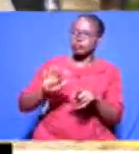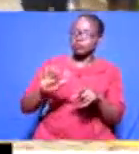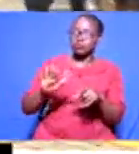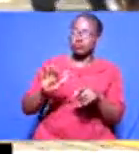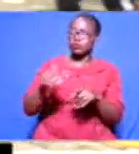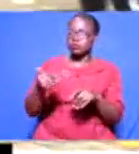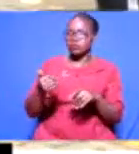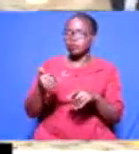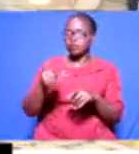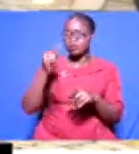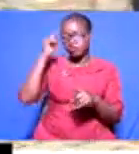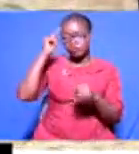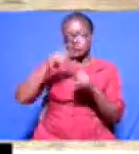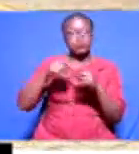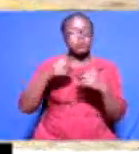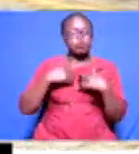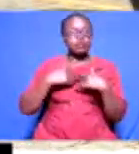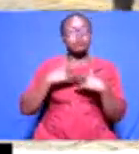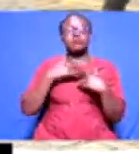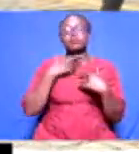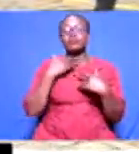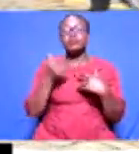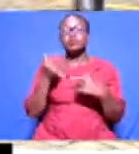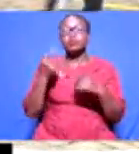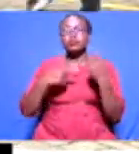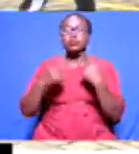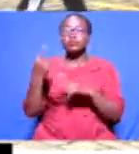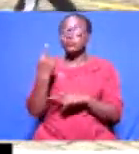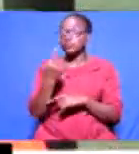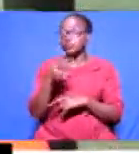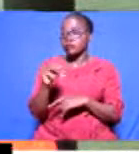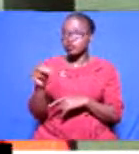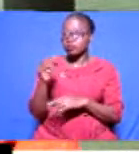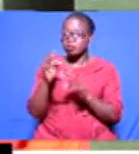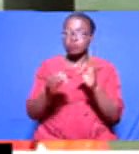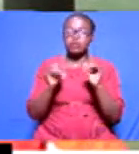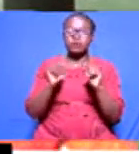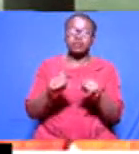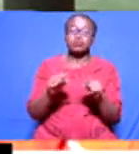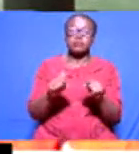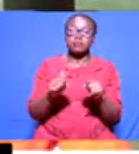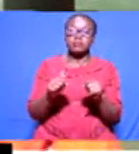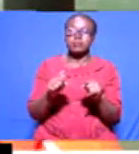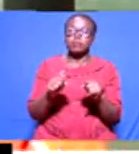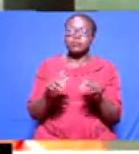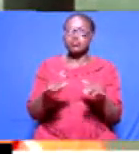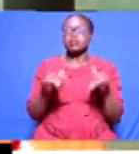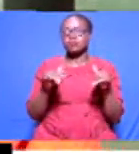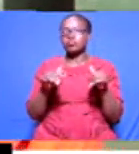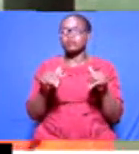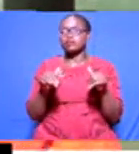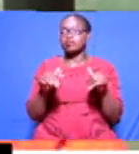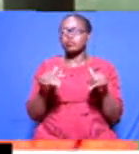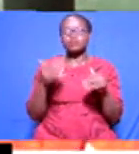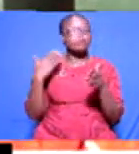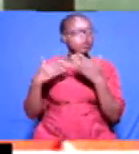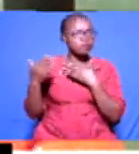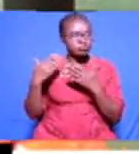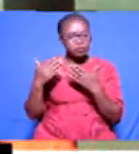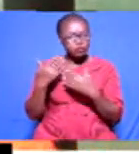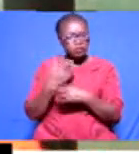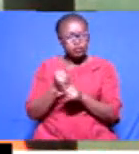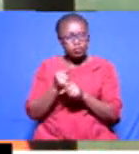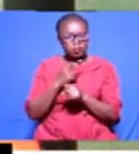have a goal and I really want to win one of them if possible. So I'm not waiting for each history to be made so that I can